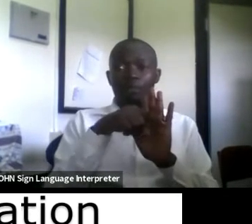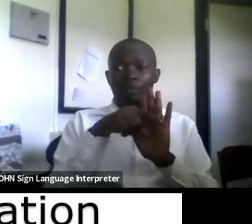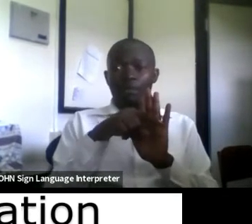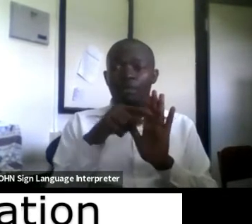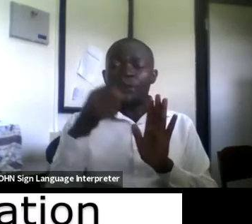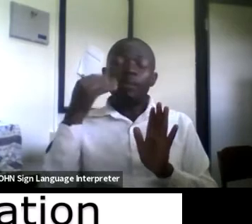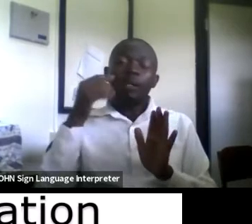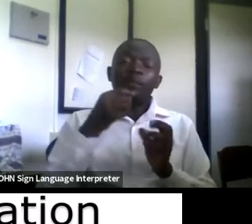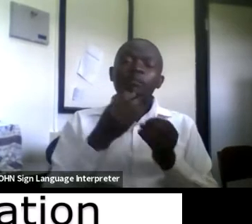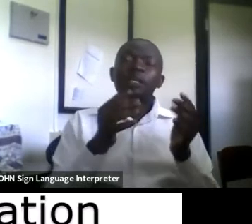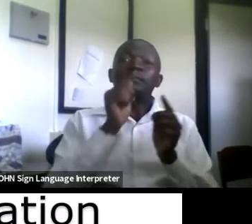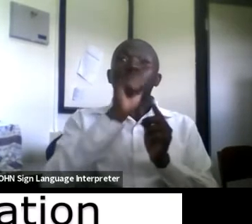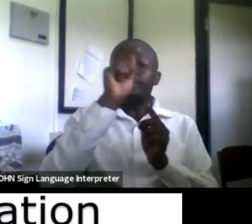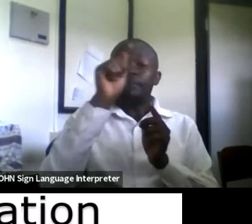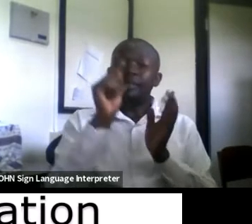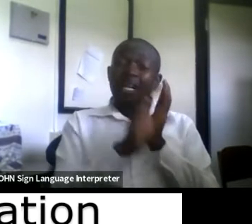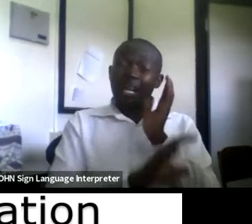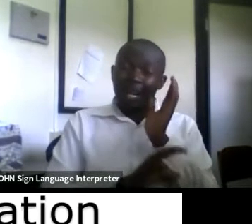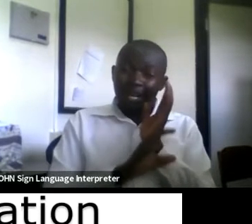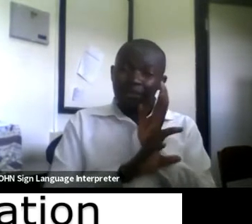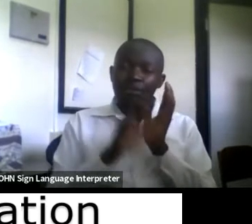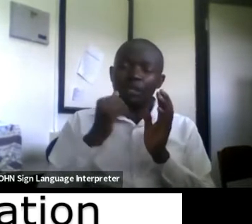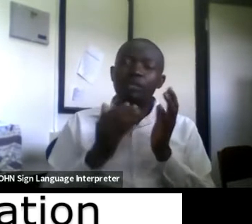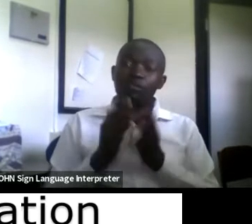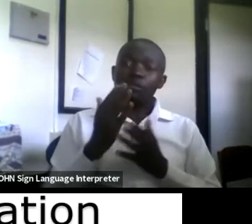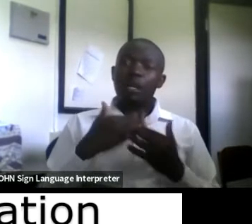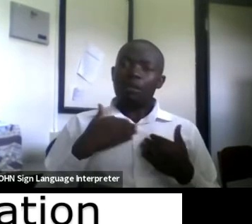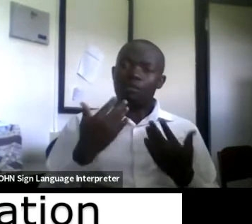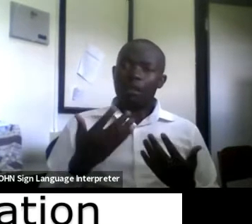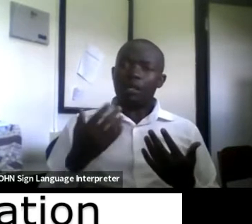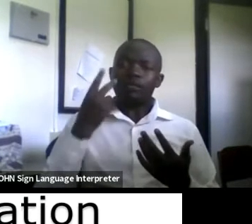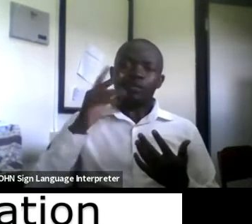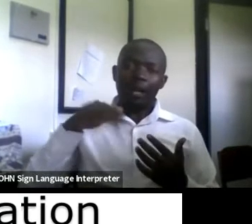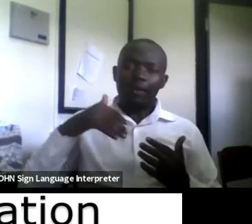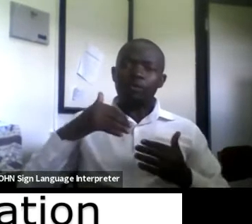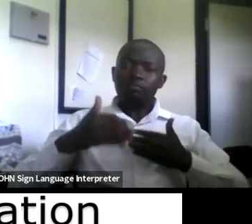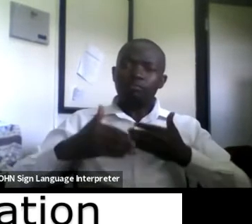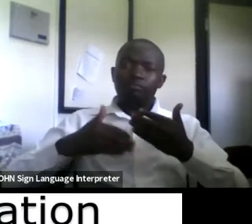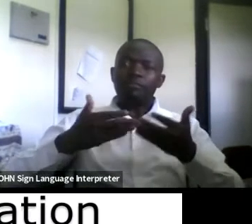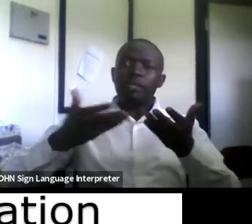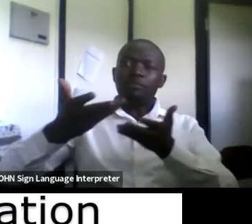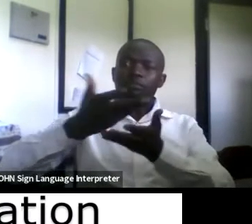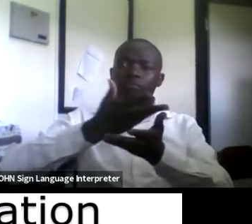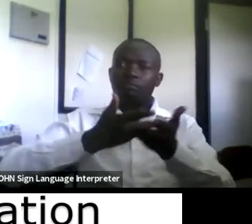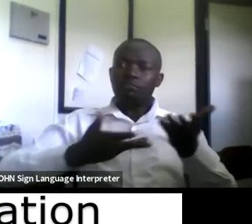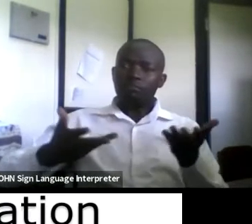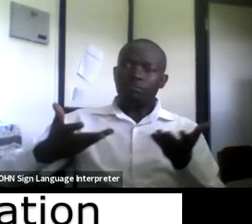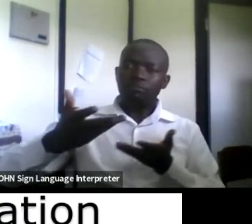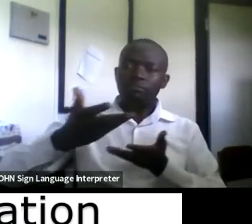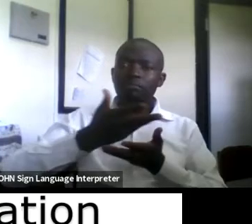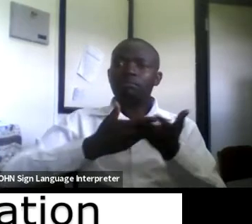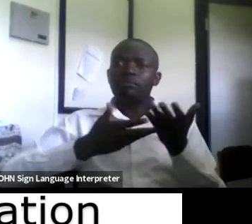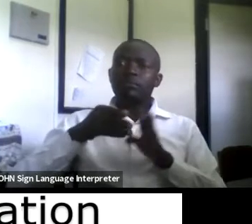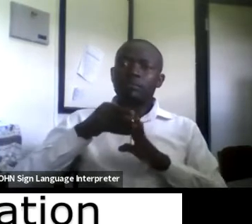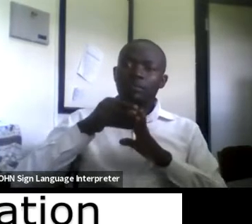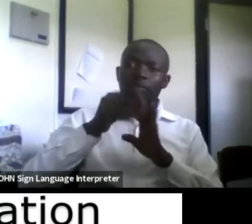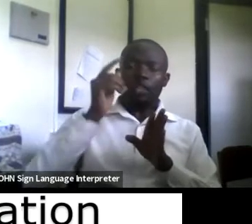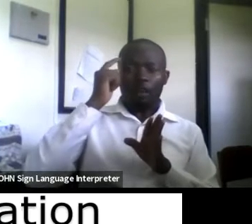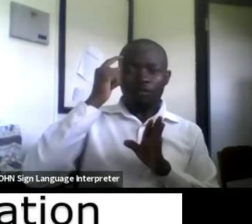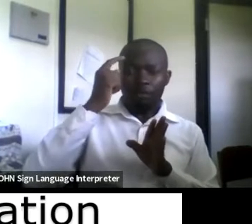which has given a tool in our hands to continue to negotiate with our governments and get the rights for